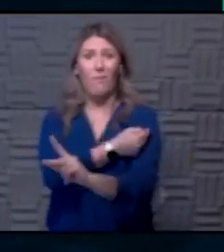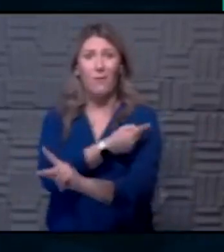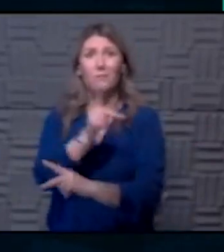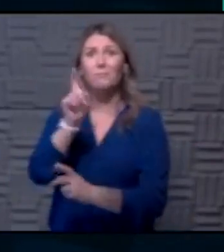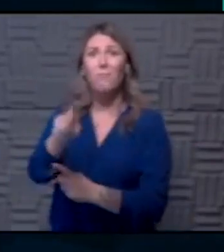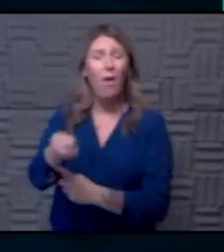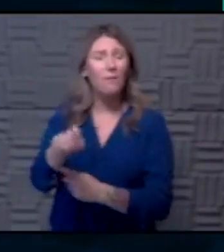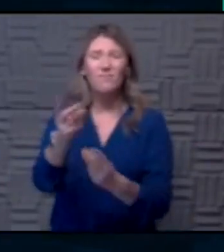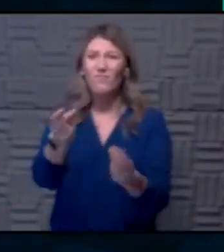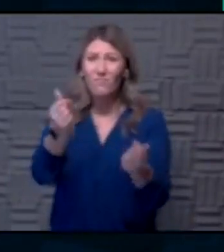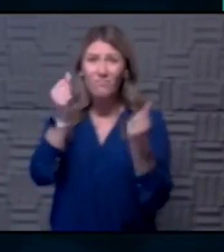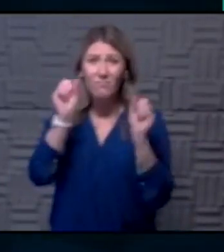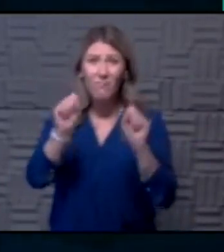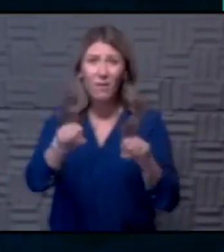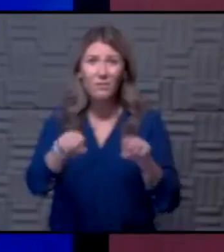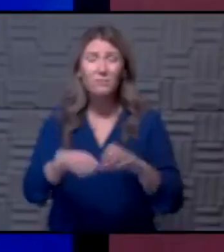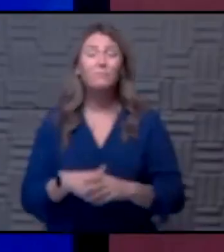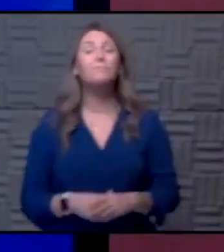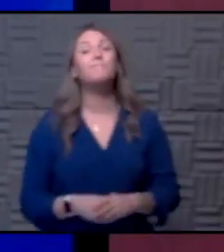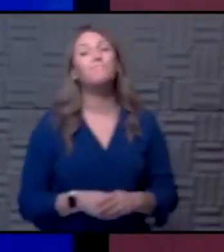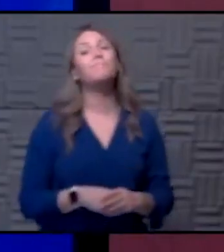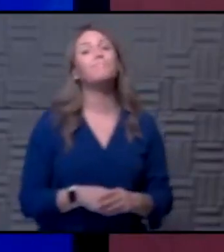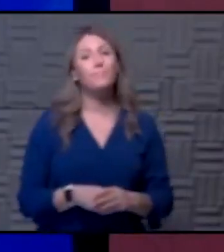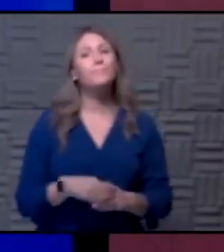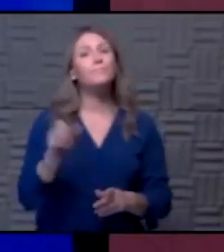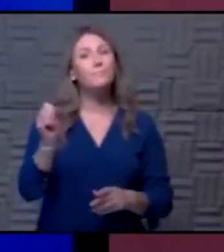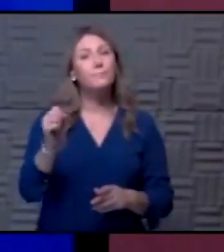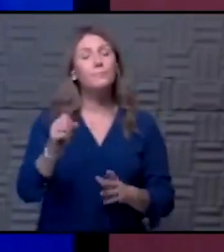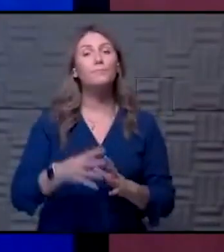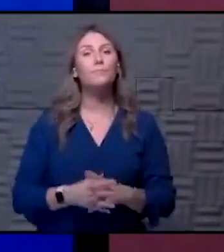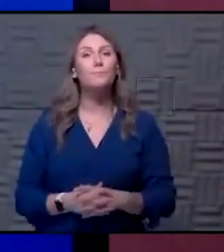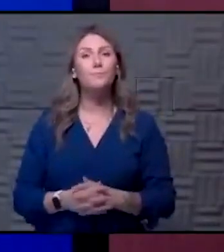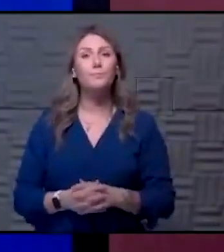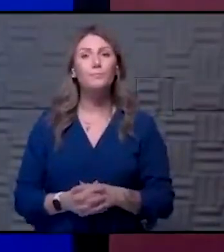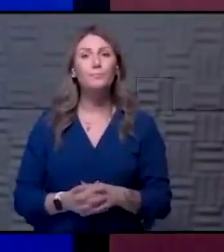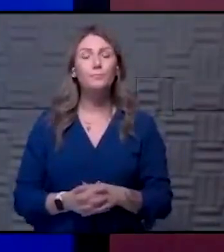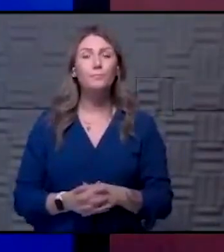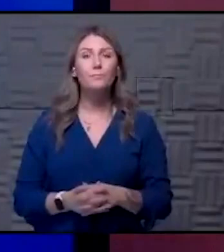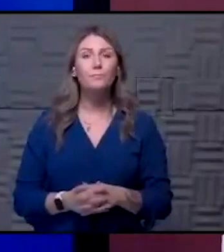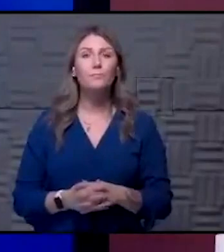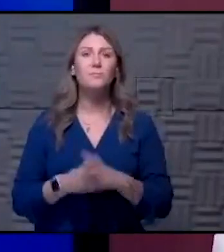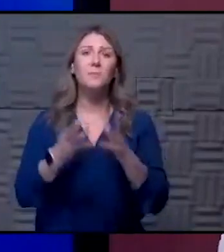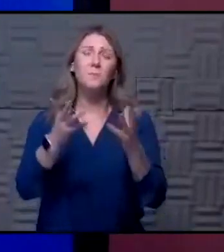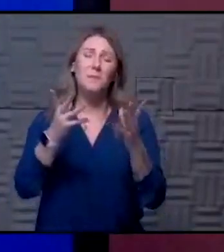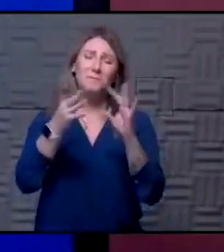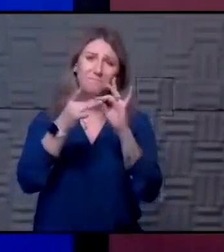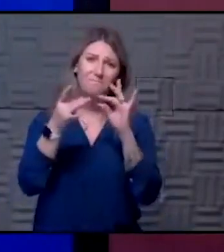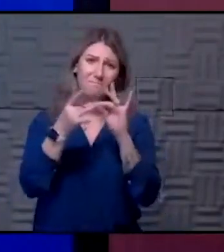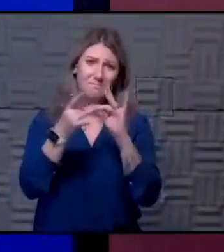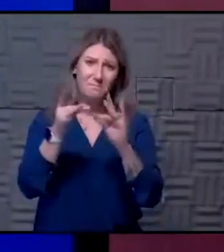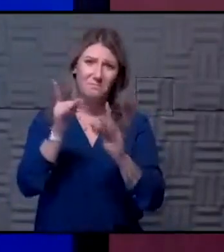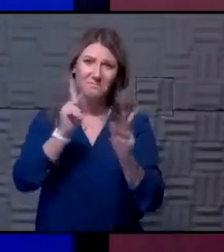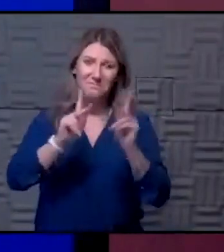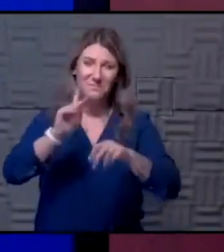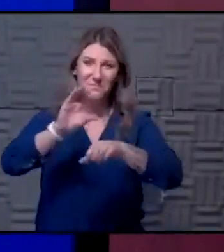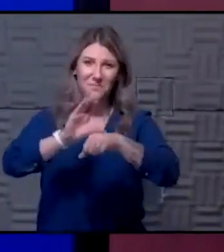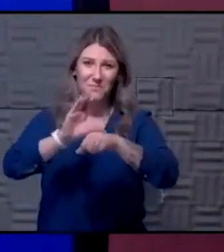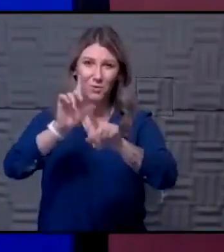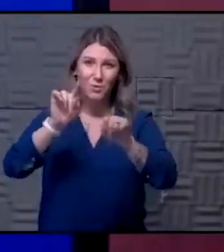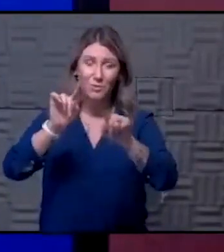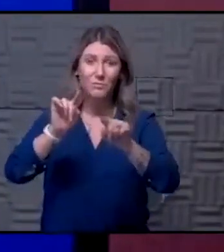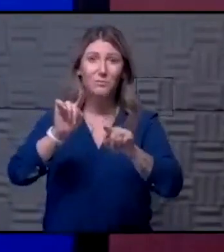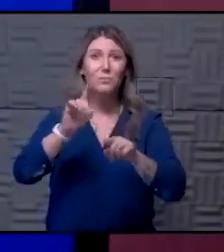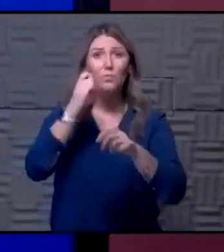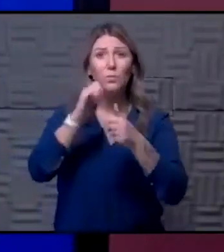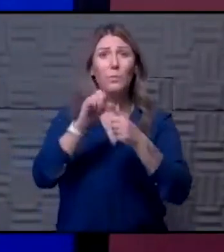as we can. Yeah, I think we do. And just if any church leaders are out there, just remember,